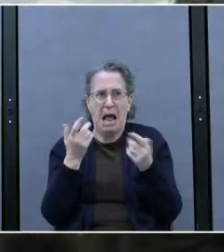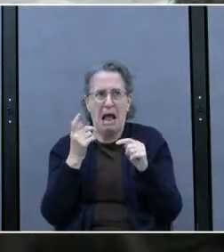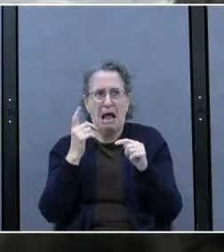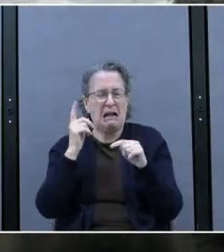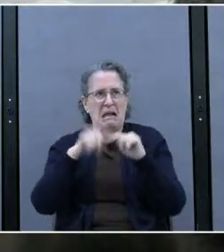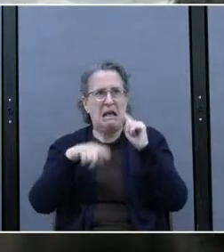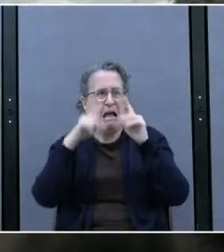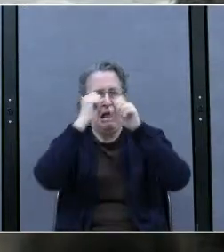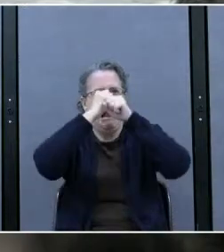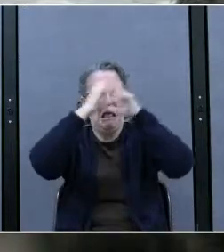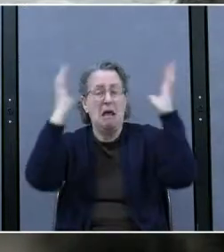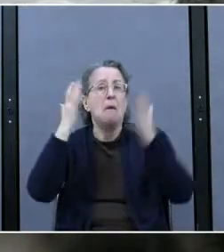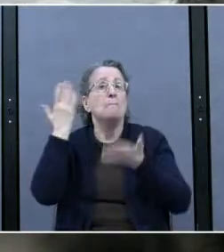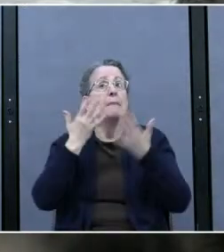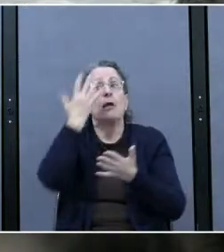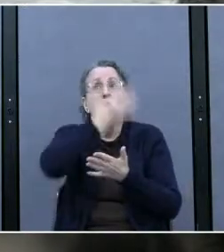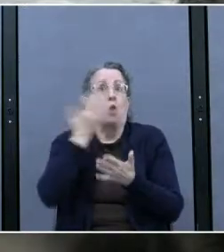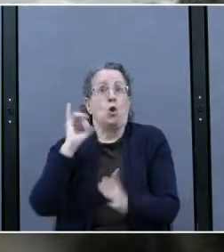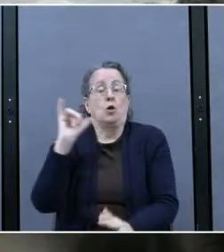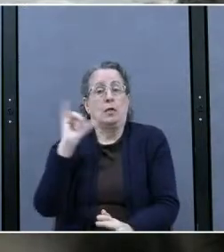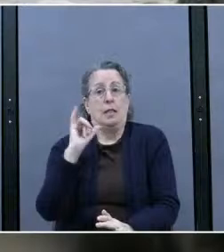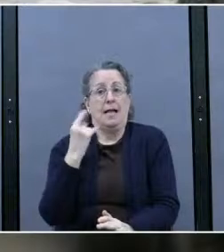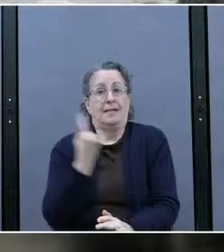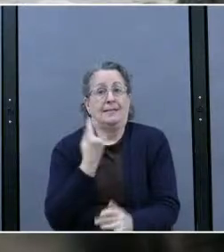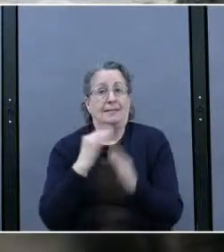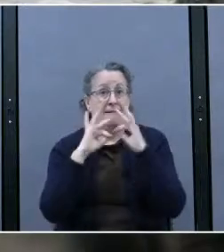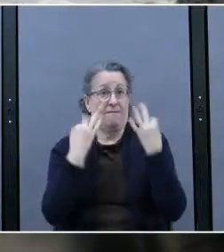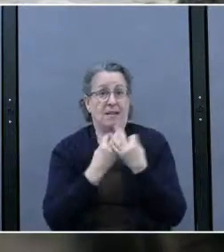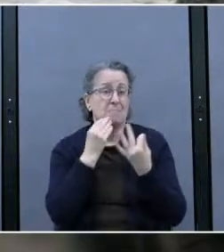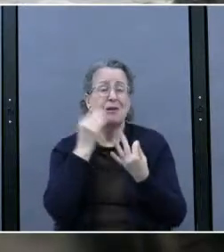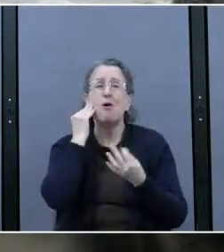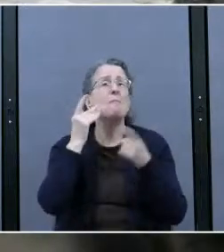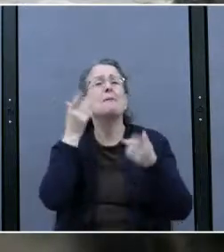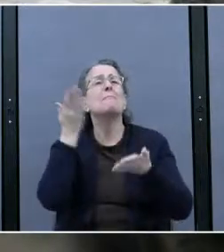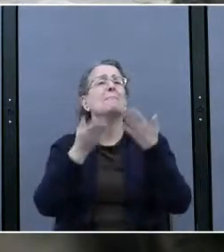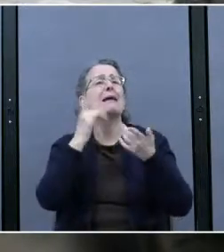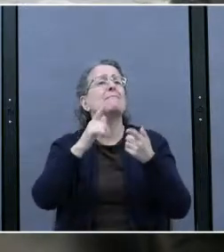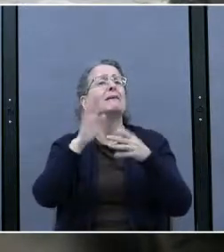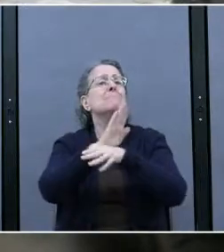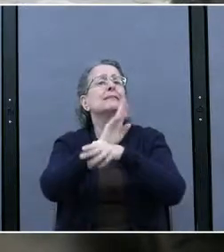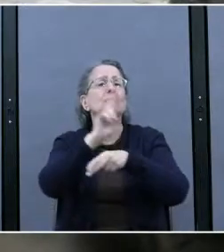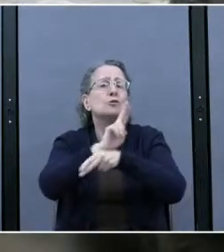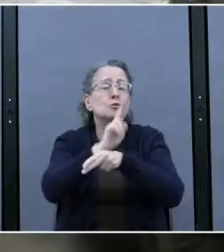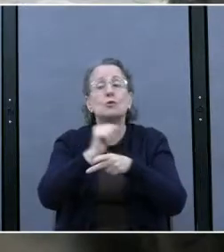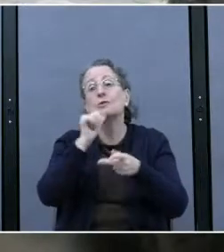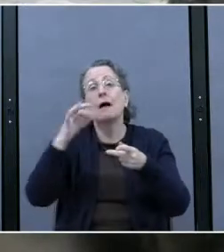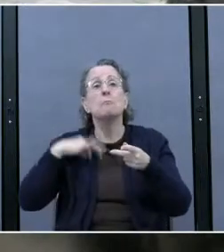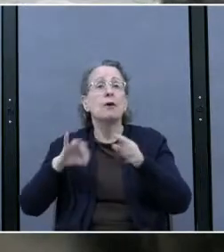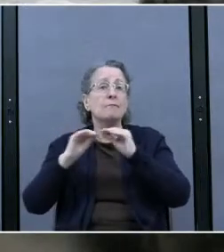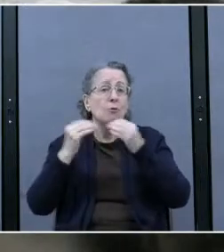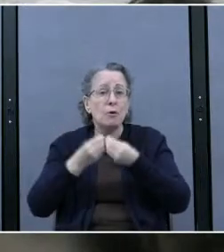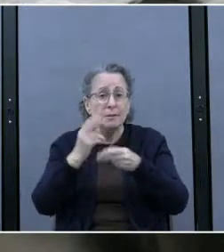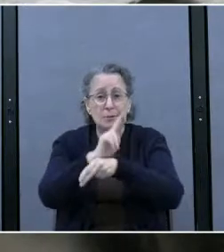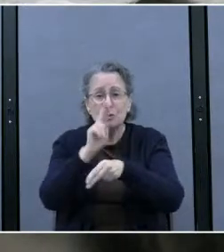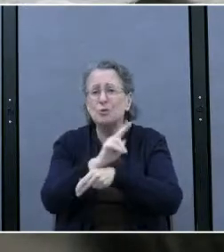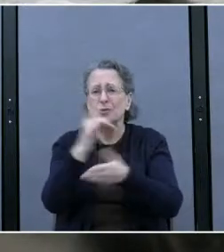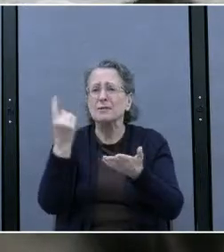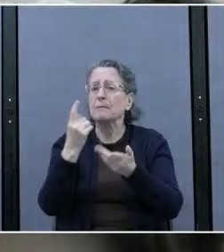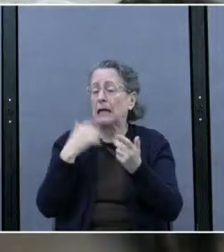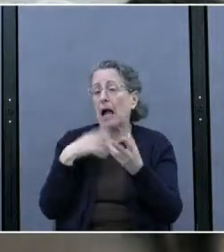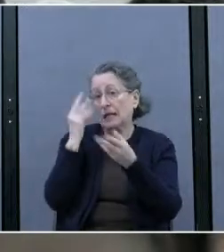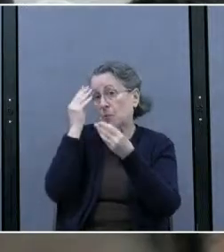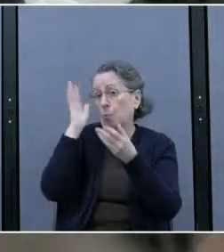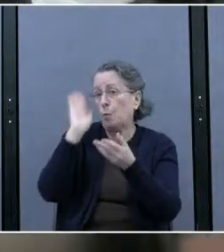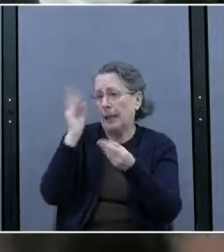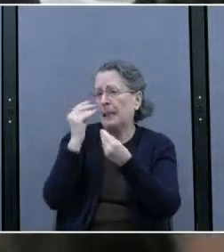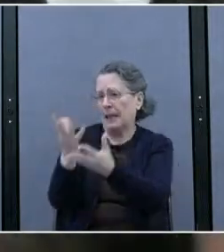like single-family homes, but they might be nonprofits or other businesses that are in there. But we can get back to you on that. Thanks, Sue. Yeah,